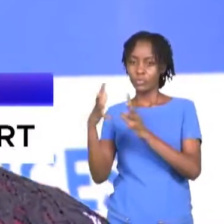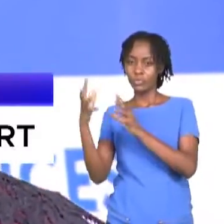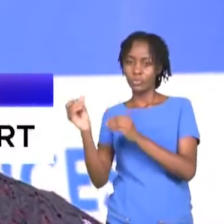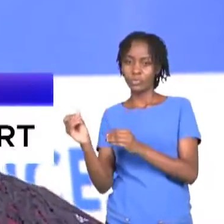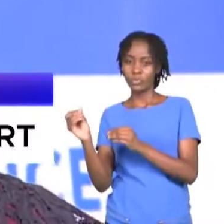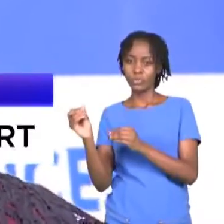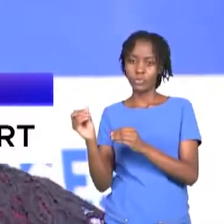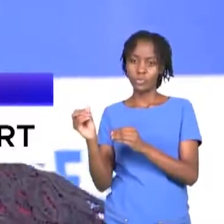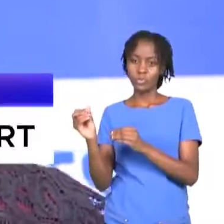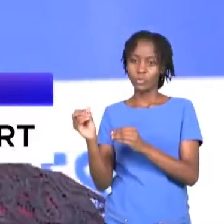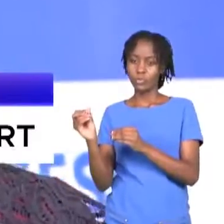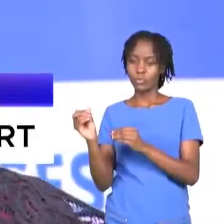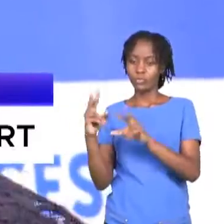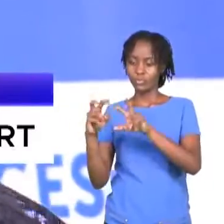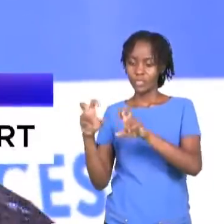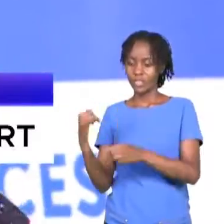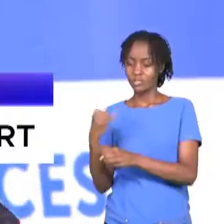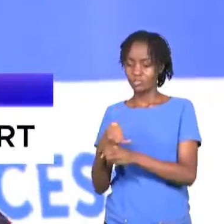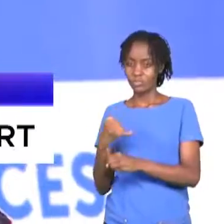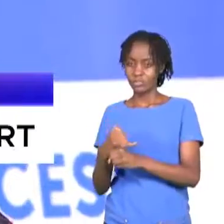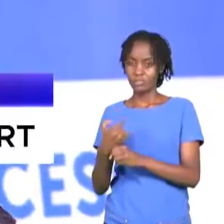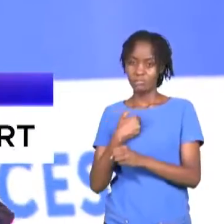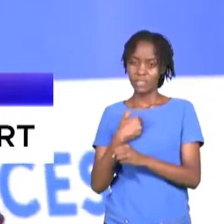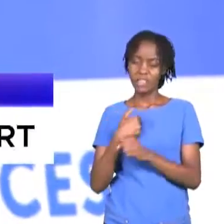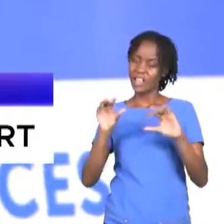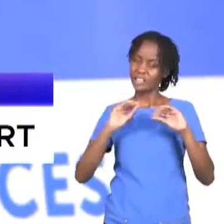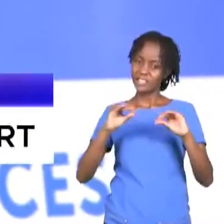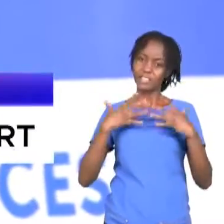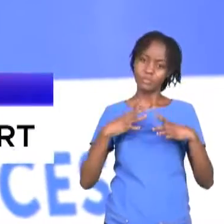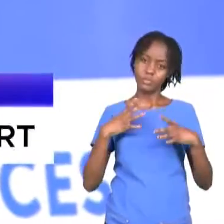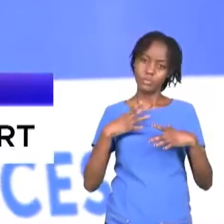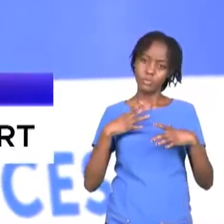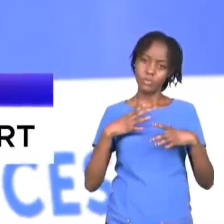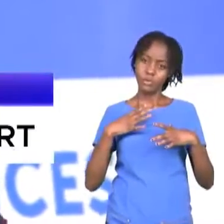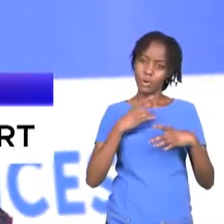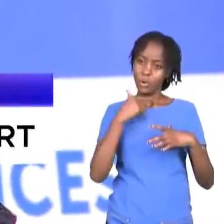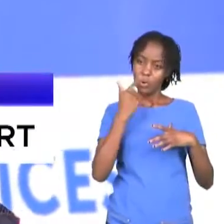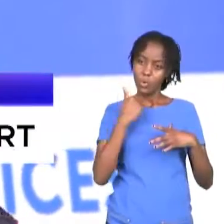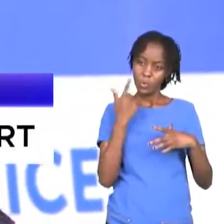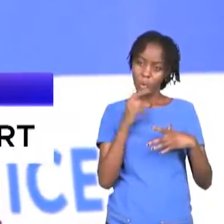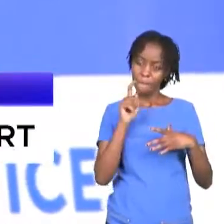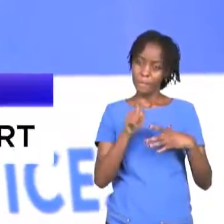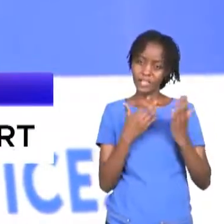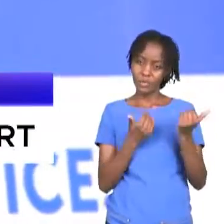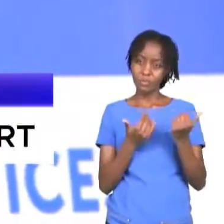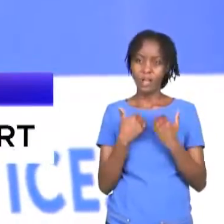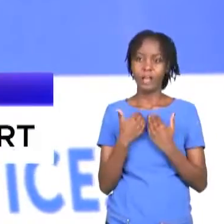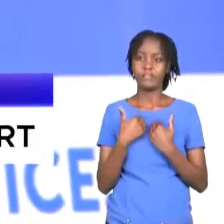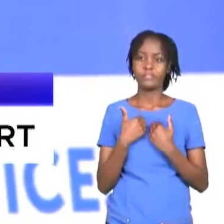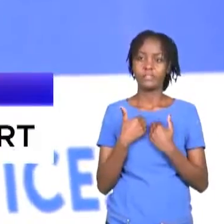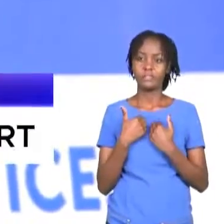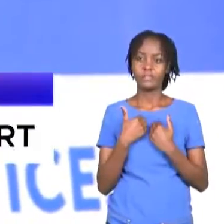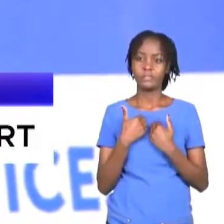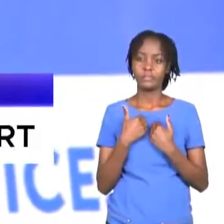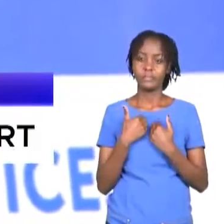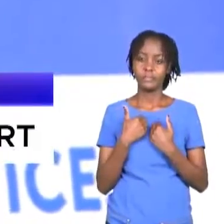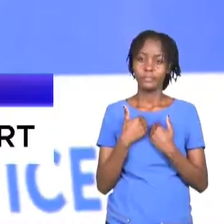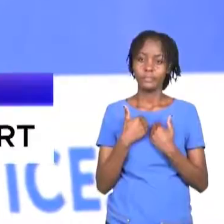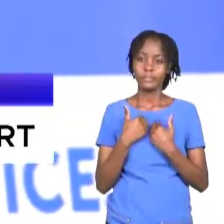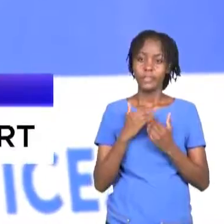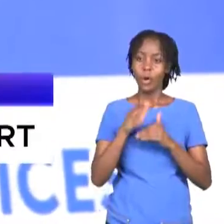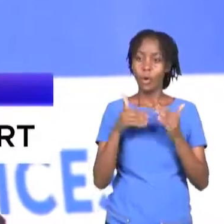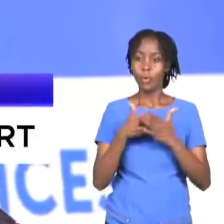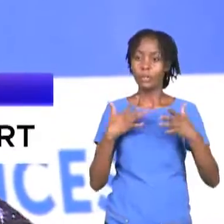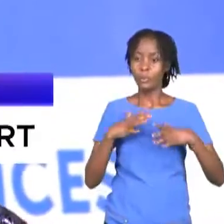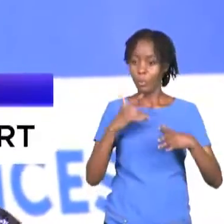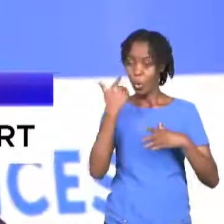the family. I'd like to give hope to those who are still going through the treatment, or to those who still have